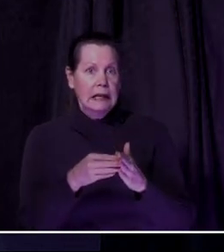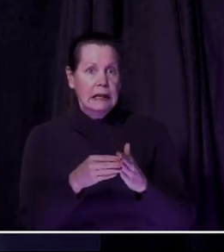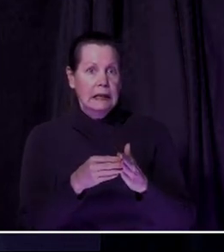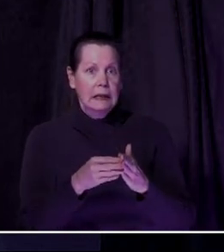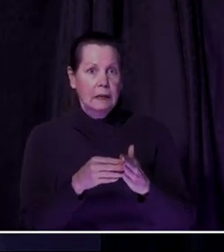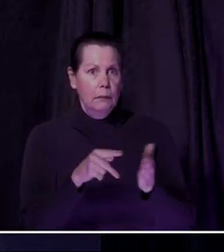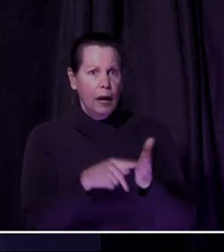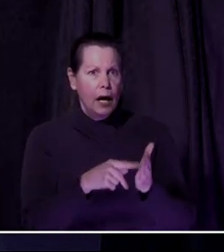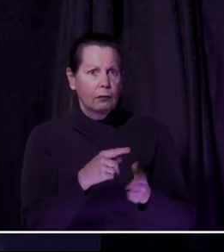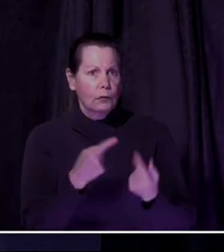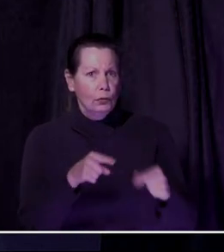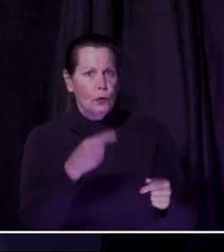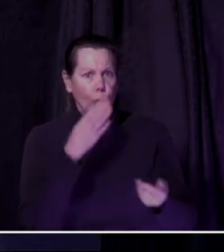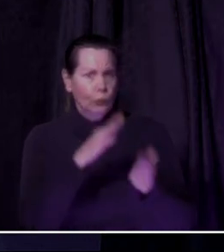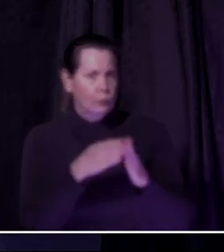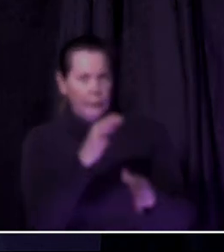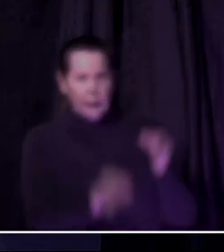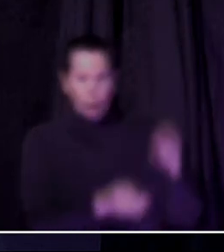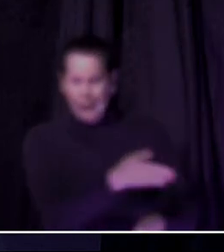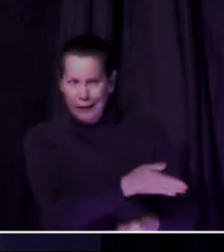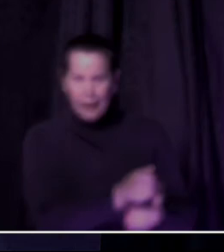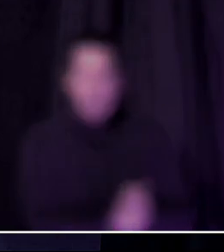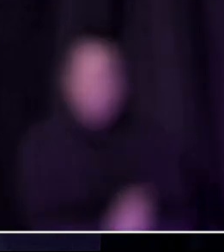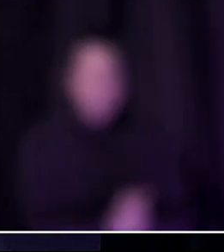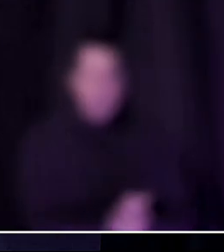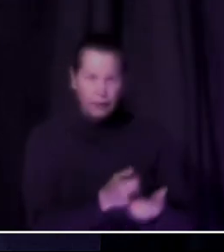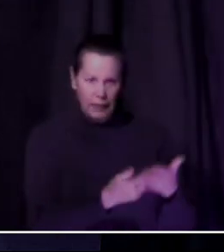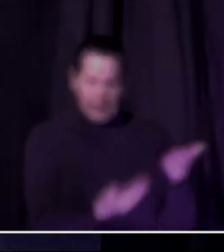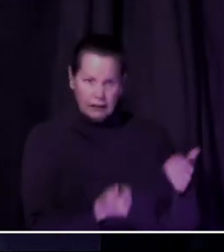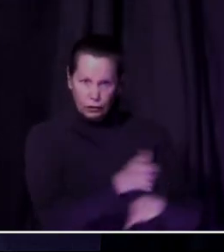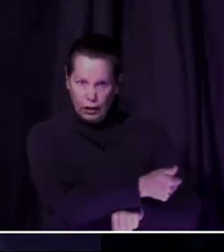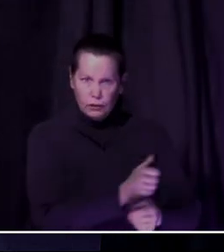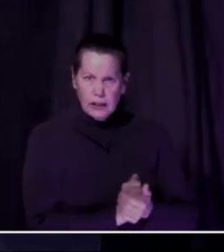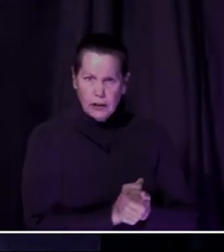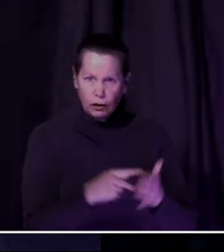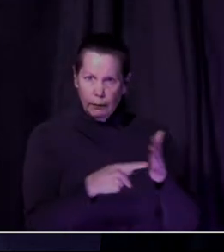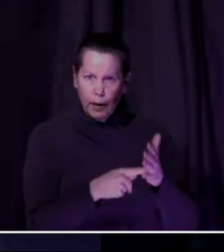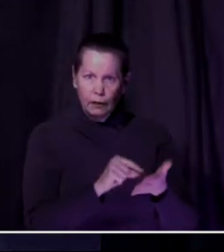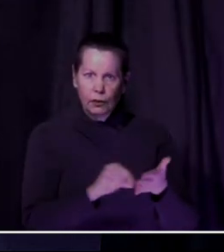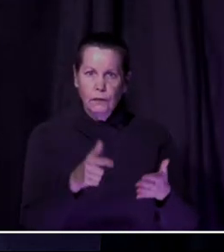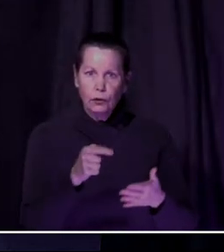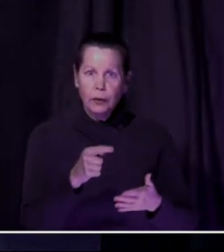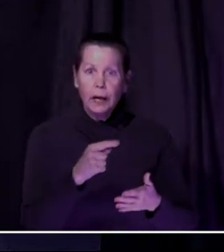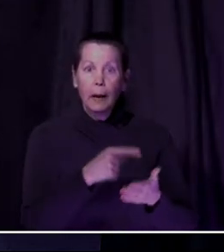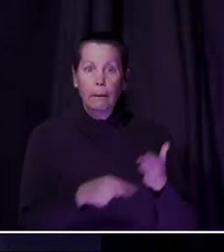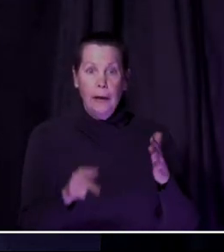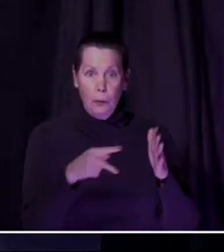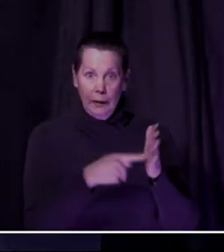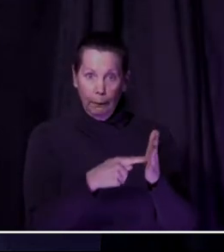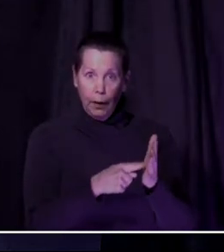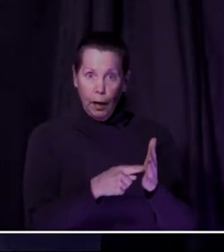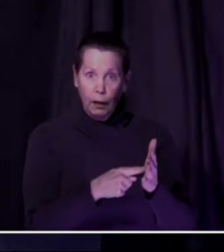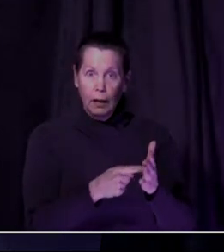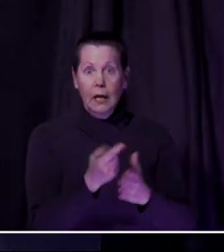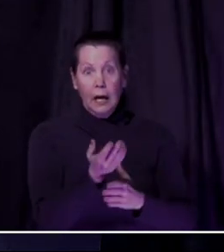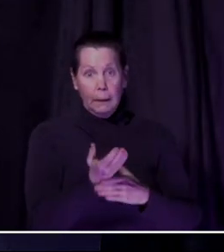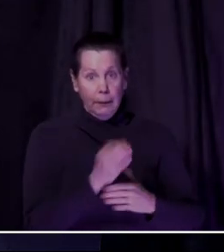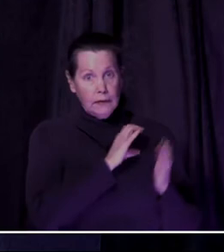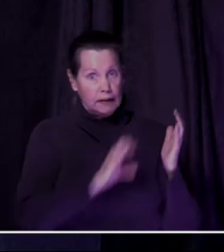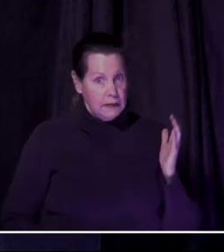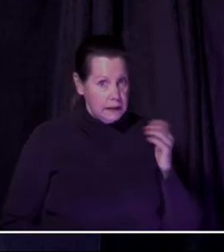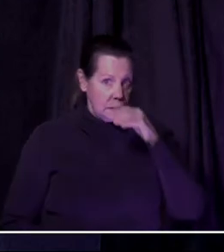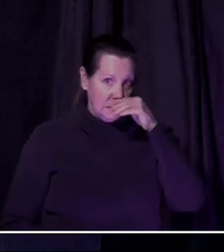Jerusalem then? And be tried there regarding these matters, Paul? Verse 21, but when Paul appealed to